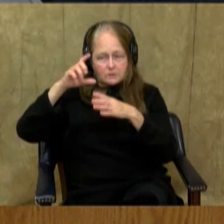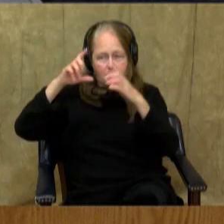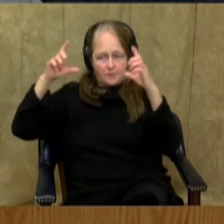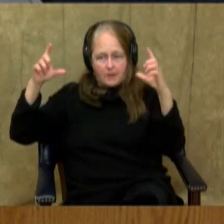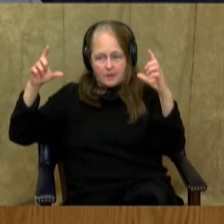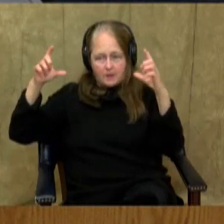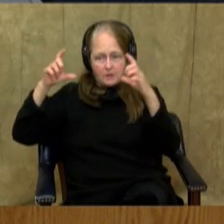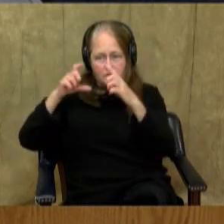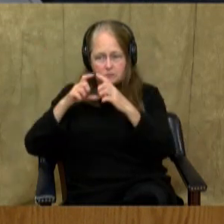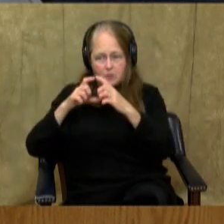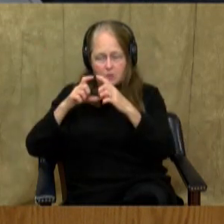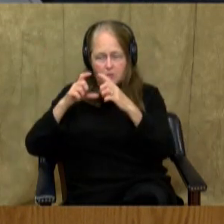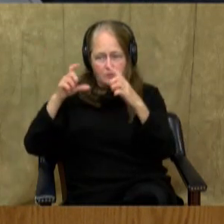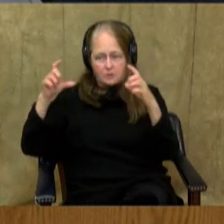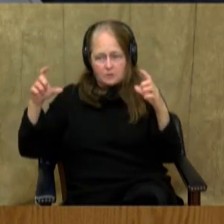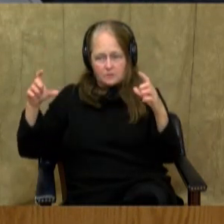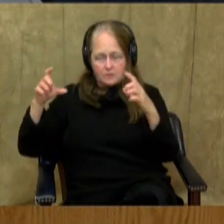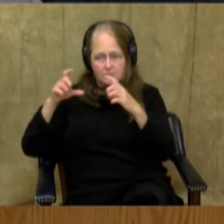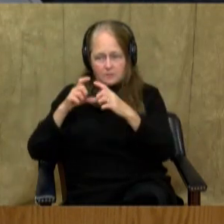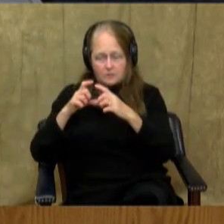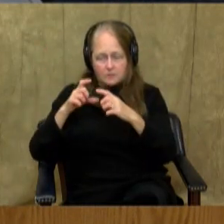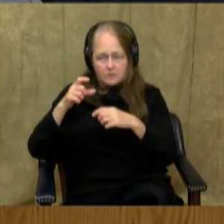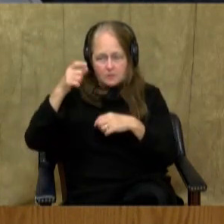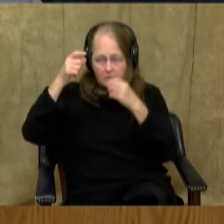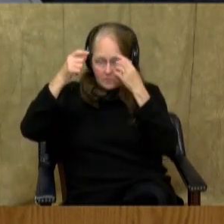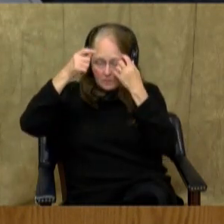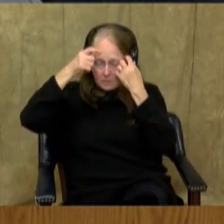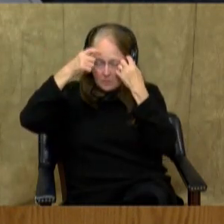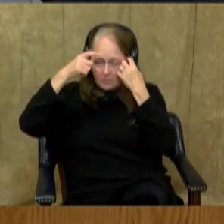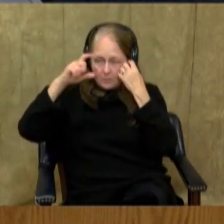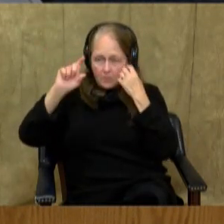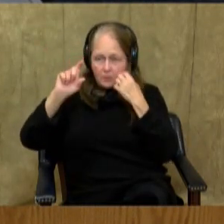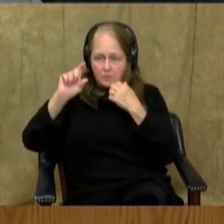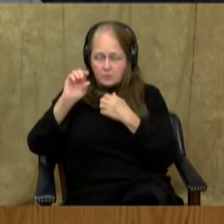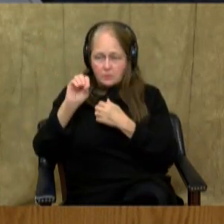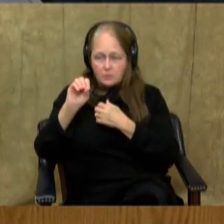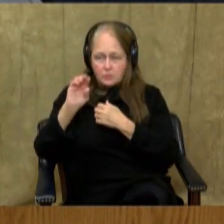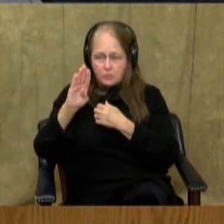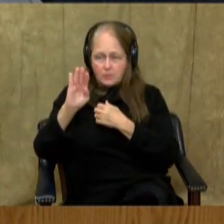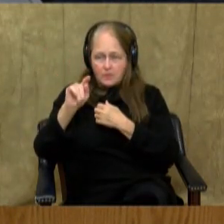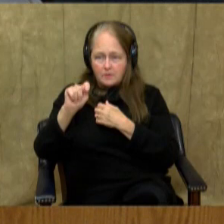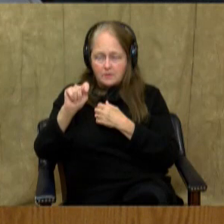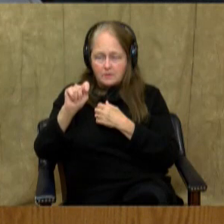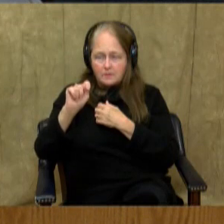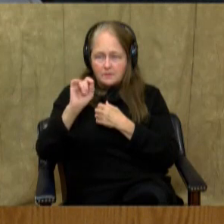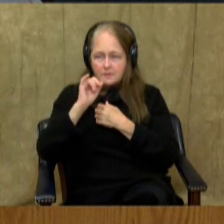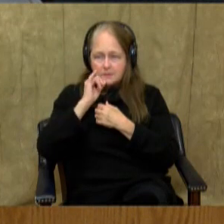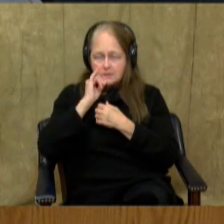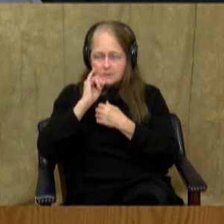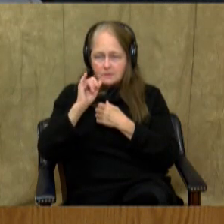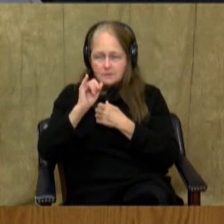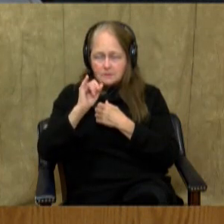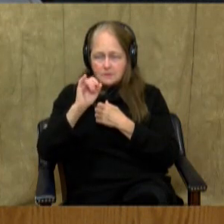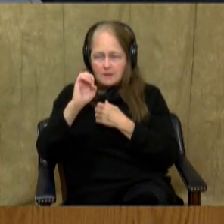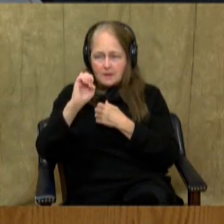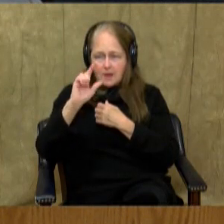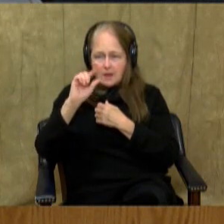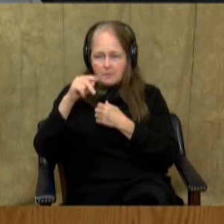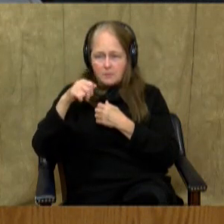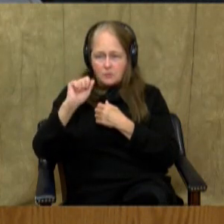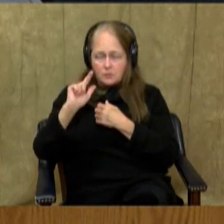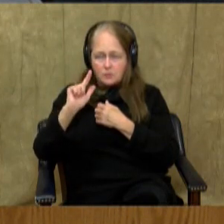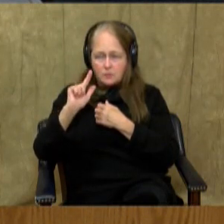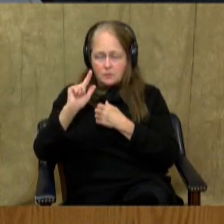sometimes the moon appears to be smaller. So the moon's orbit is elliptical, and the